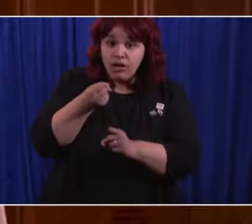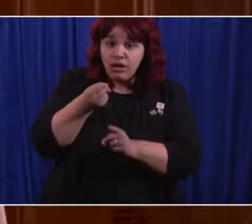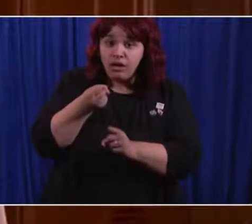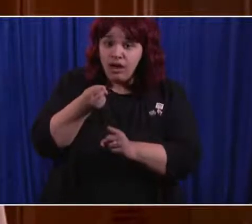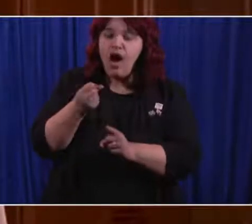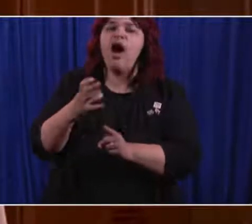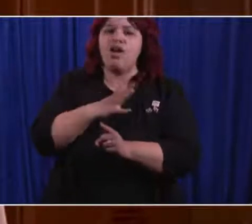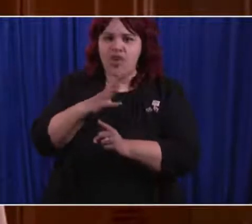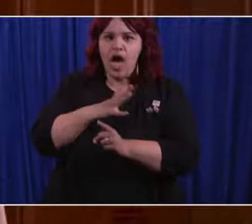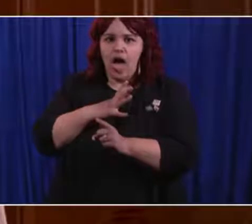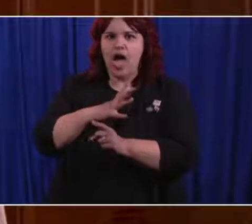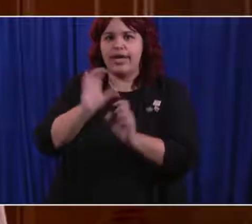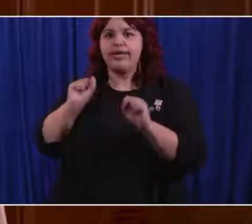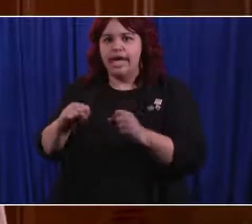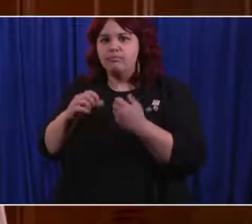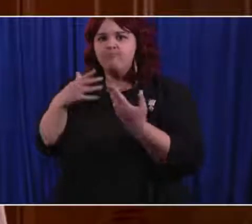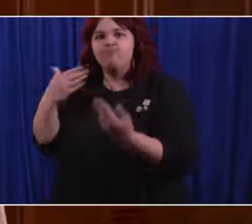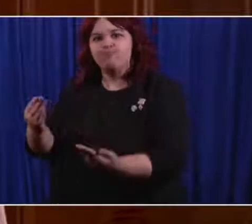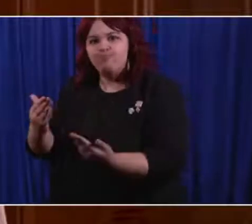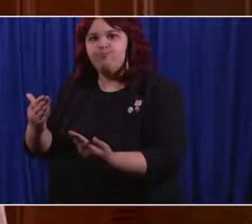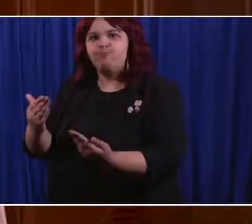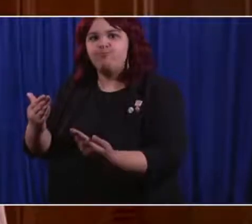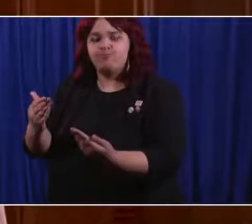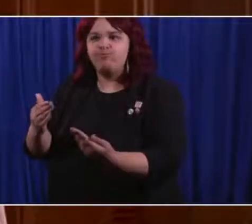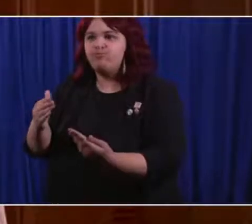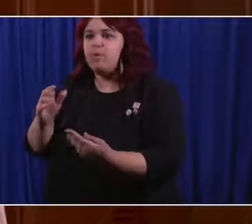significant reason is that they're